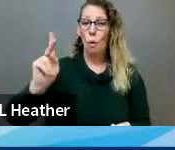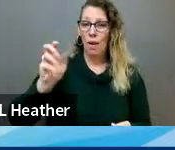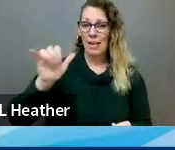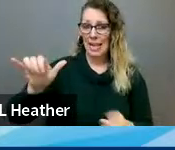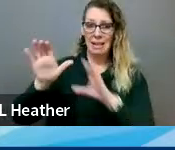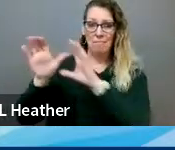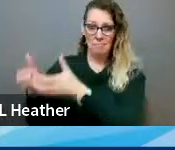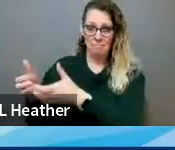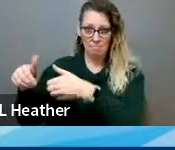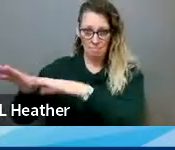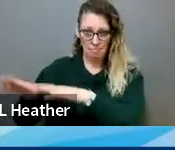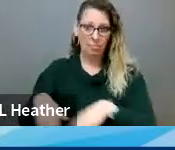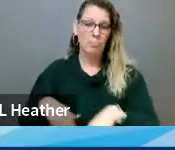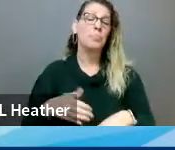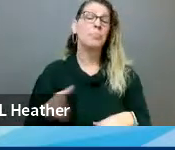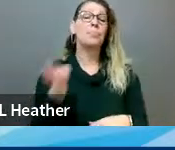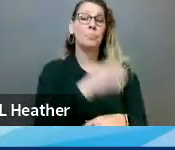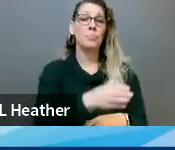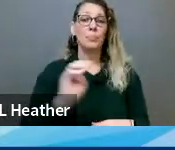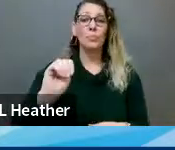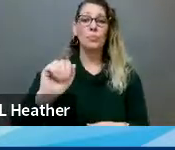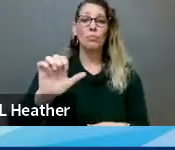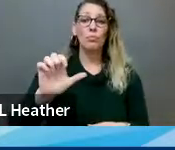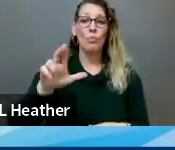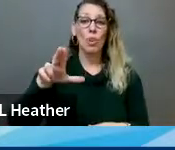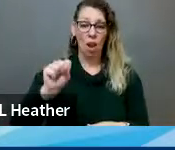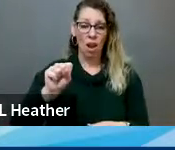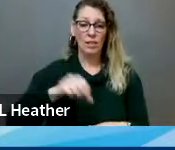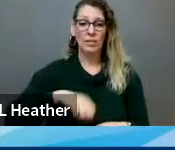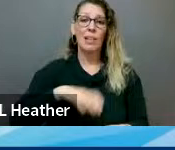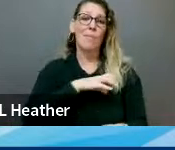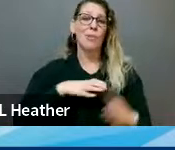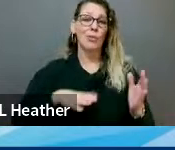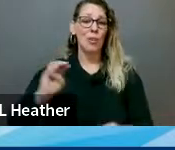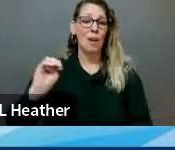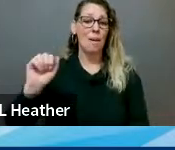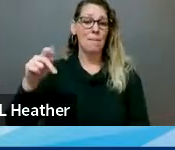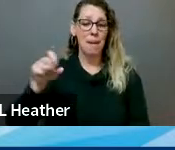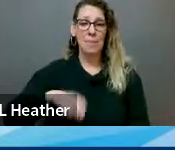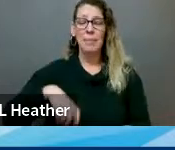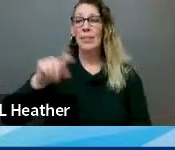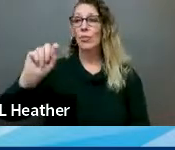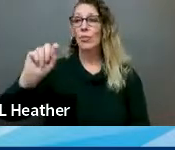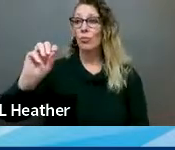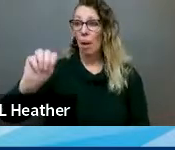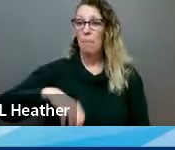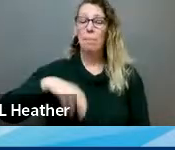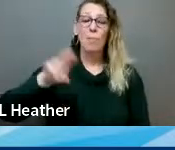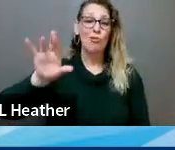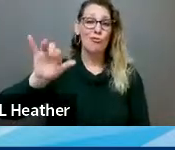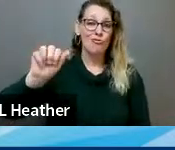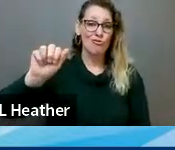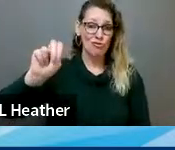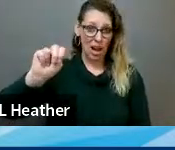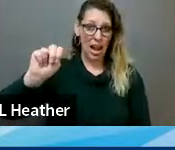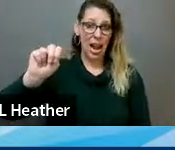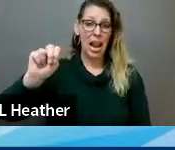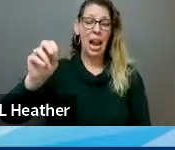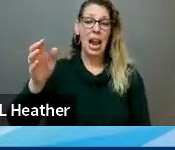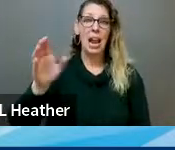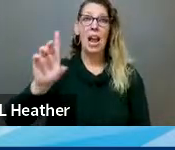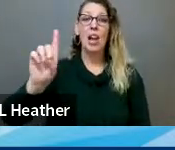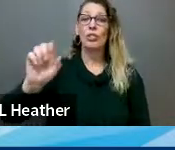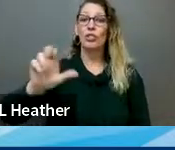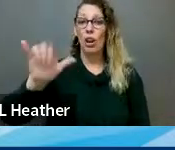group. Then I've got Marcus, Commissioner Maps, Tom, and Ryan, and